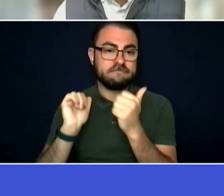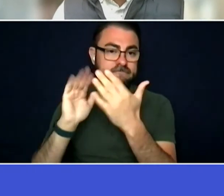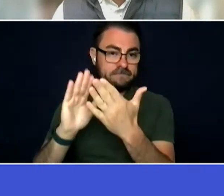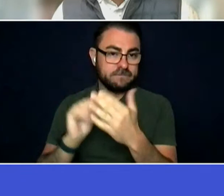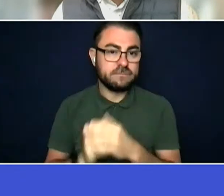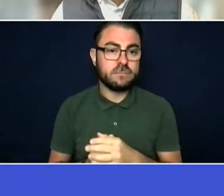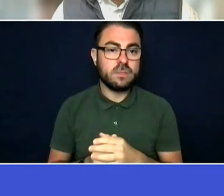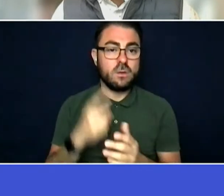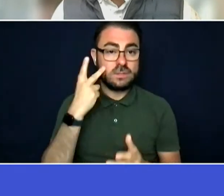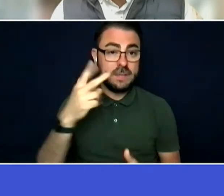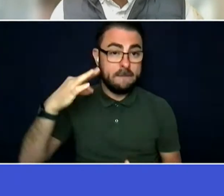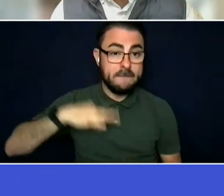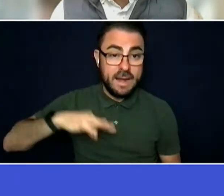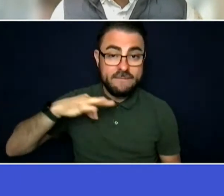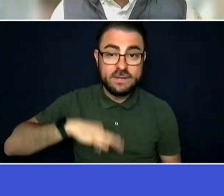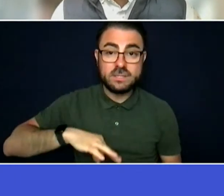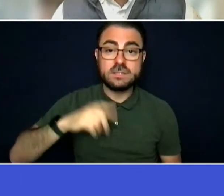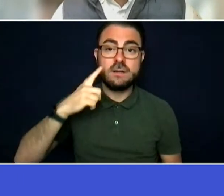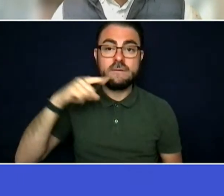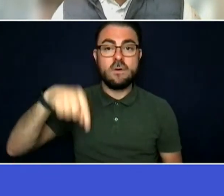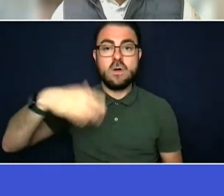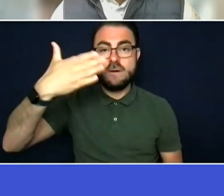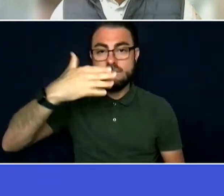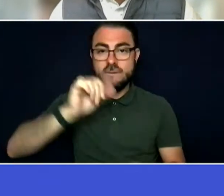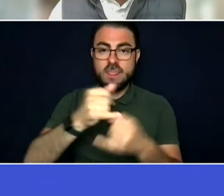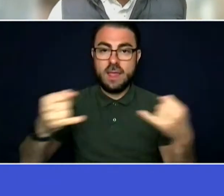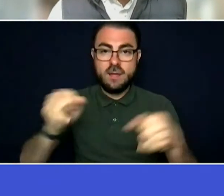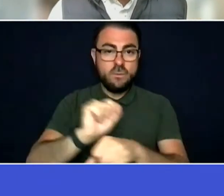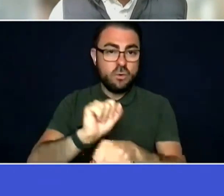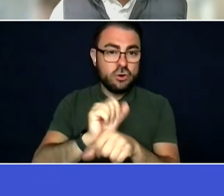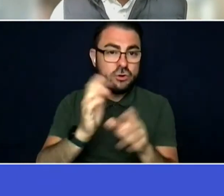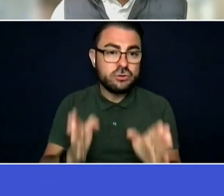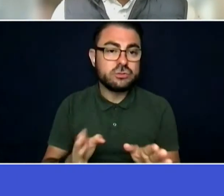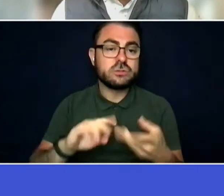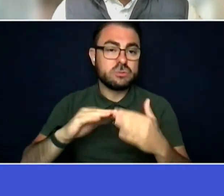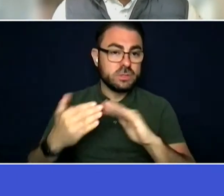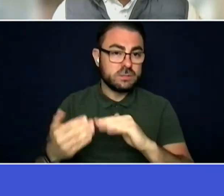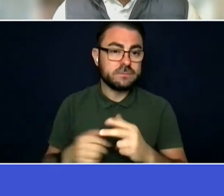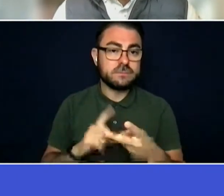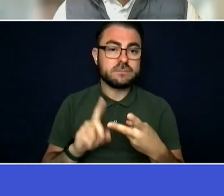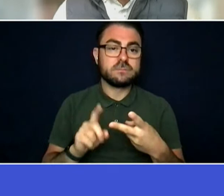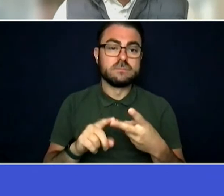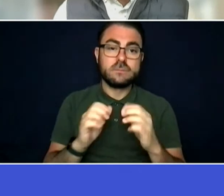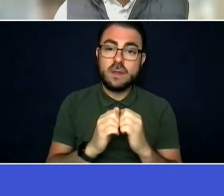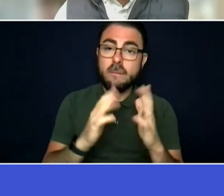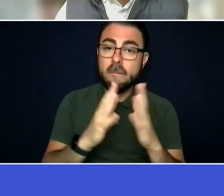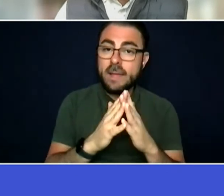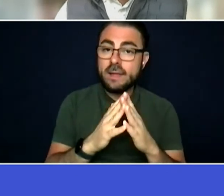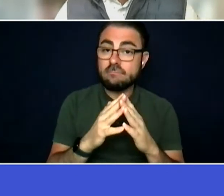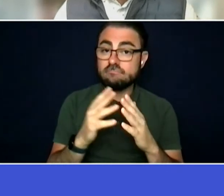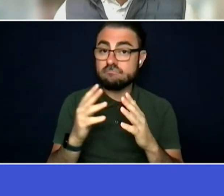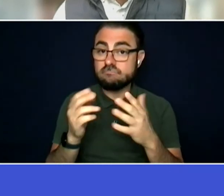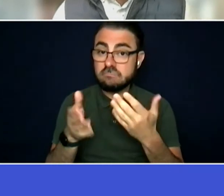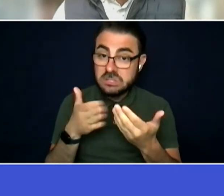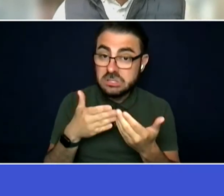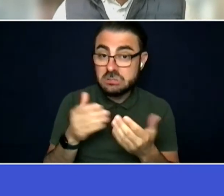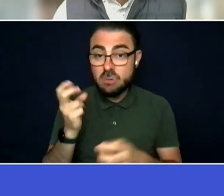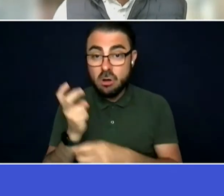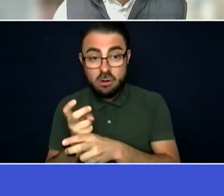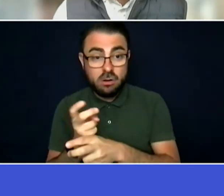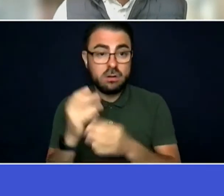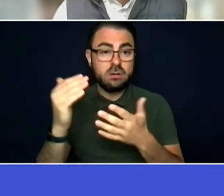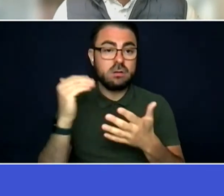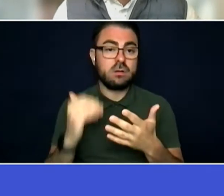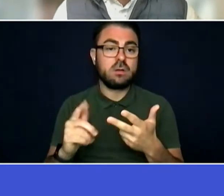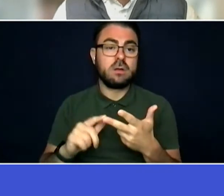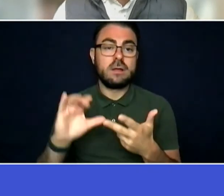program is providing to frontline communities, the implementation feasibility, the climate impact, and the GHG reductions, and